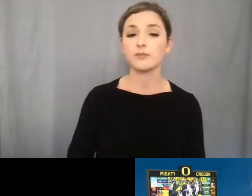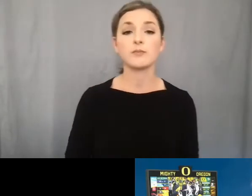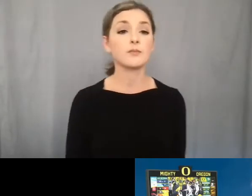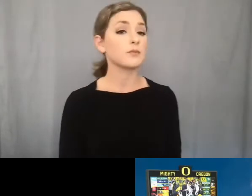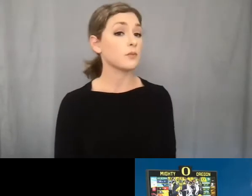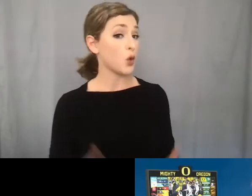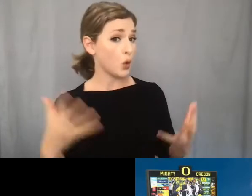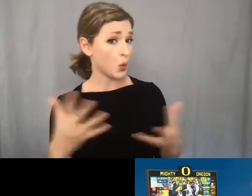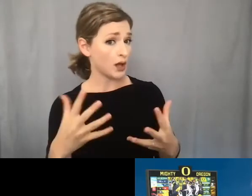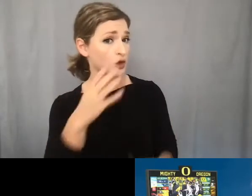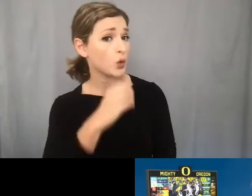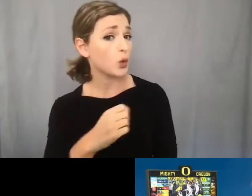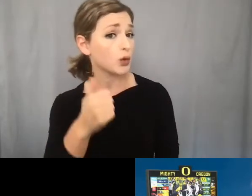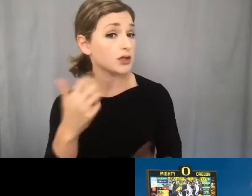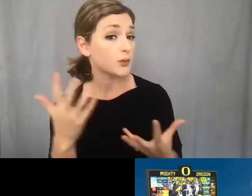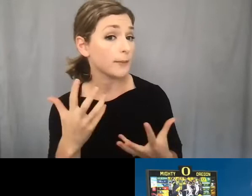What's the oldest what?